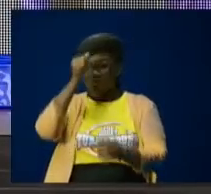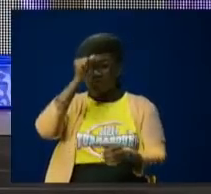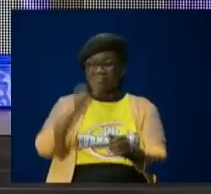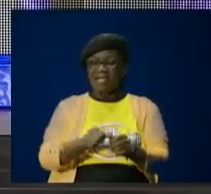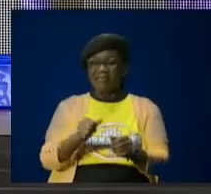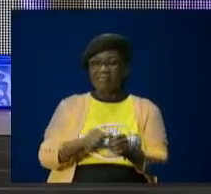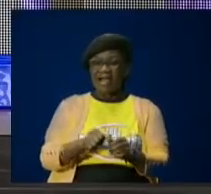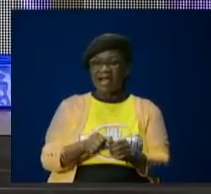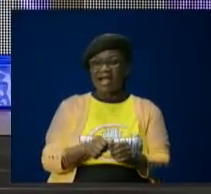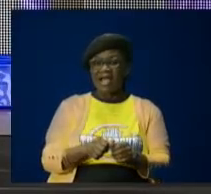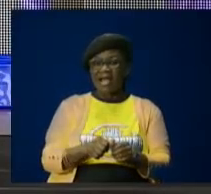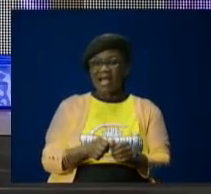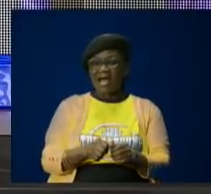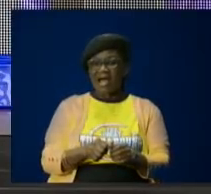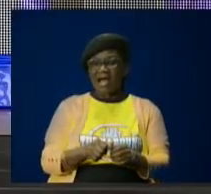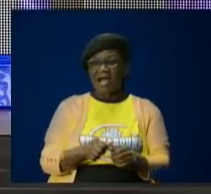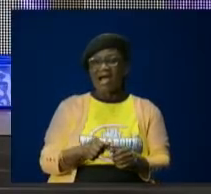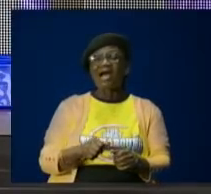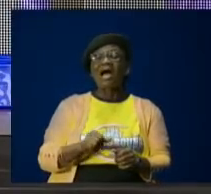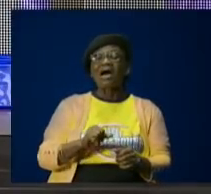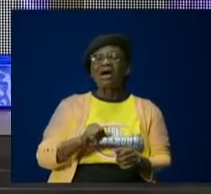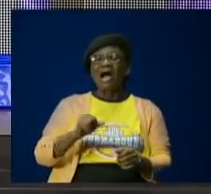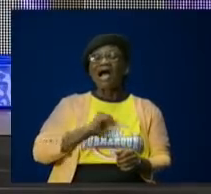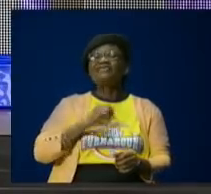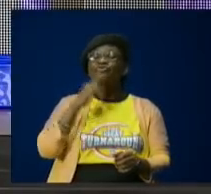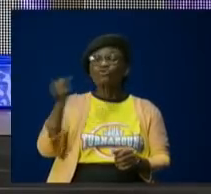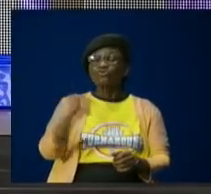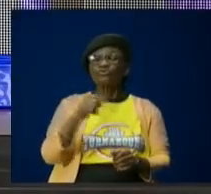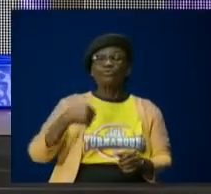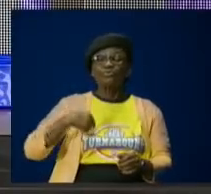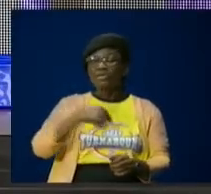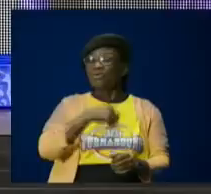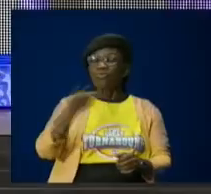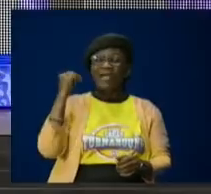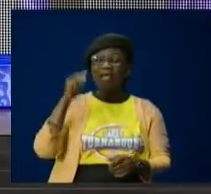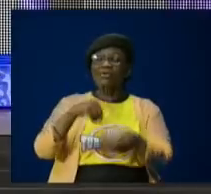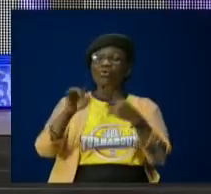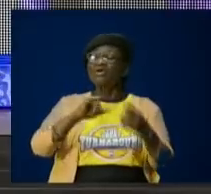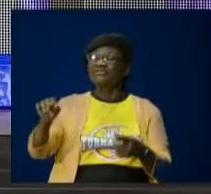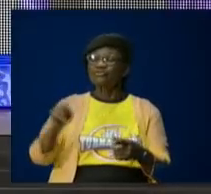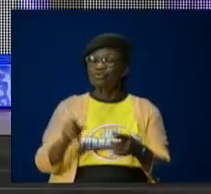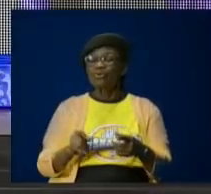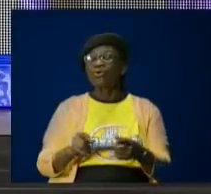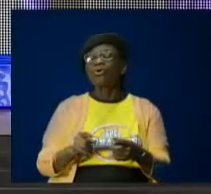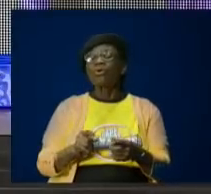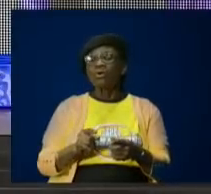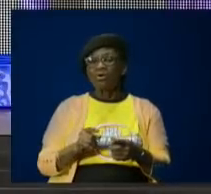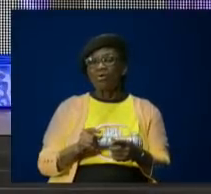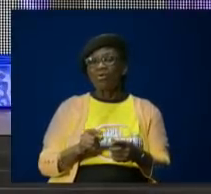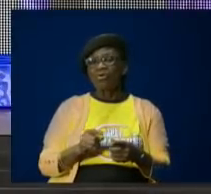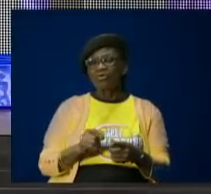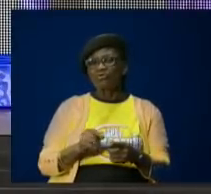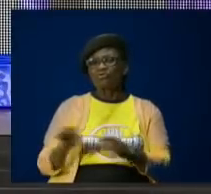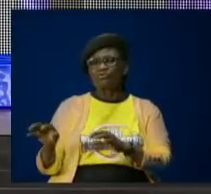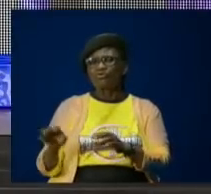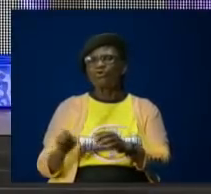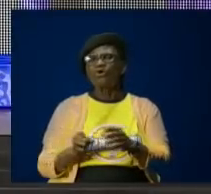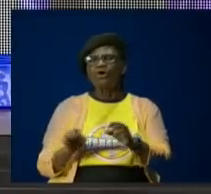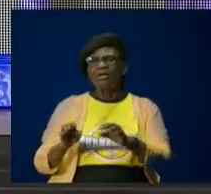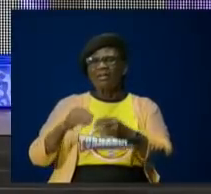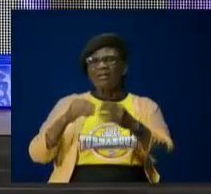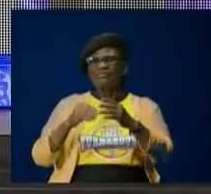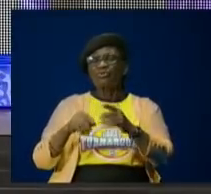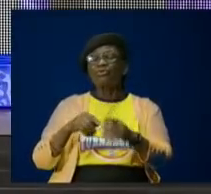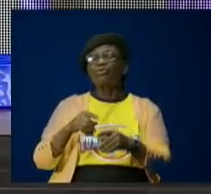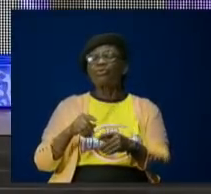there to start a branch of our church. And I gathered some walk us together. I asked those who wanted to